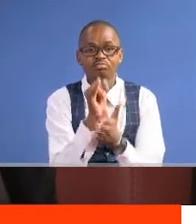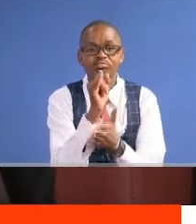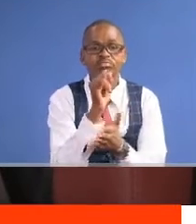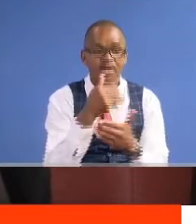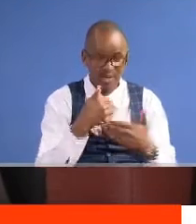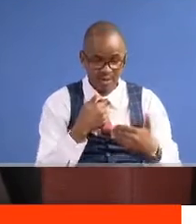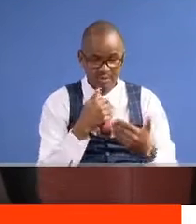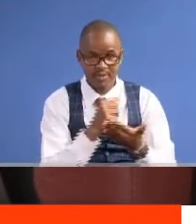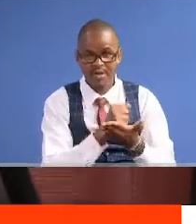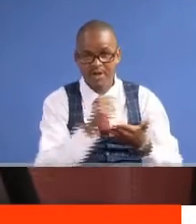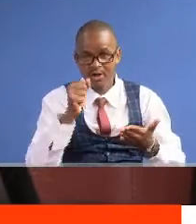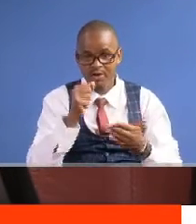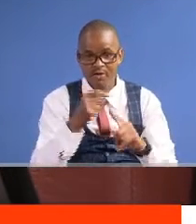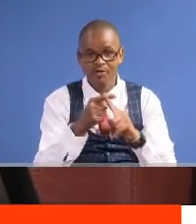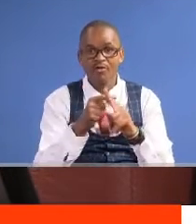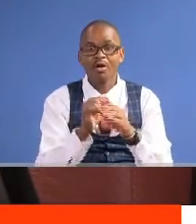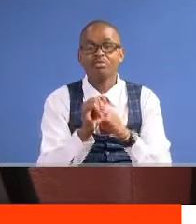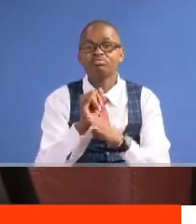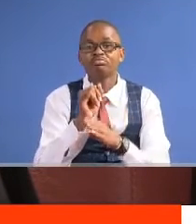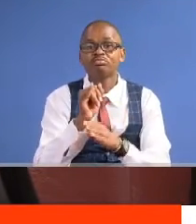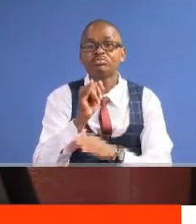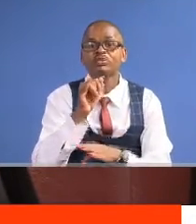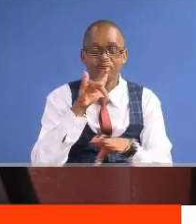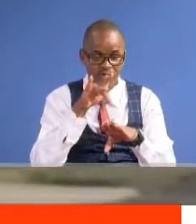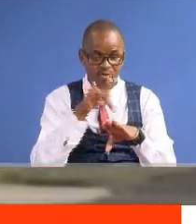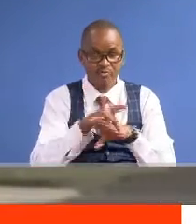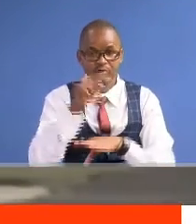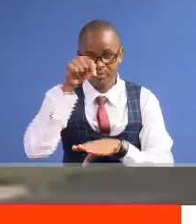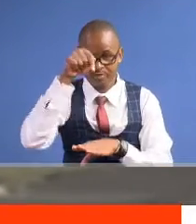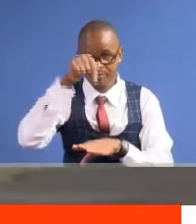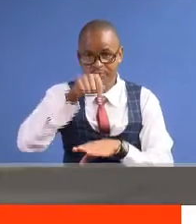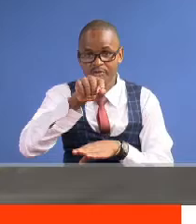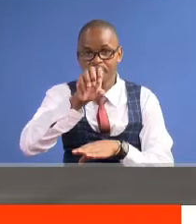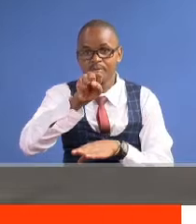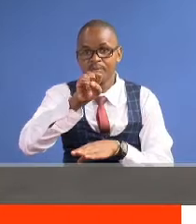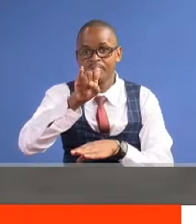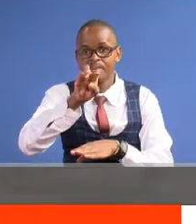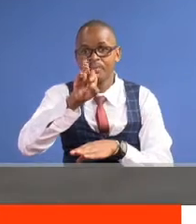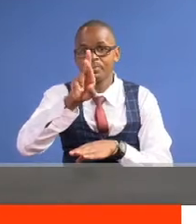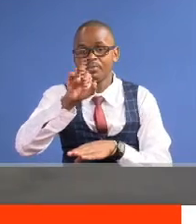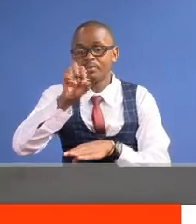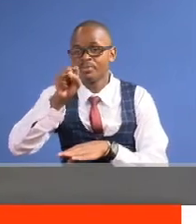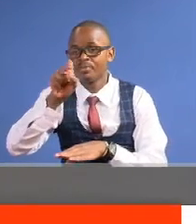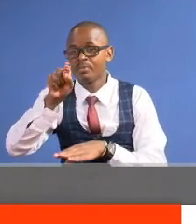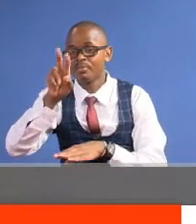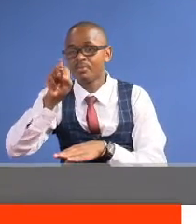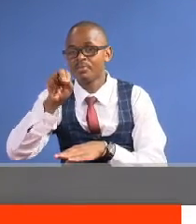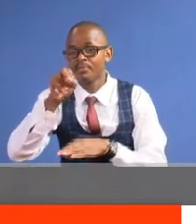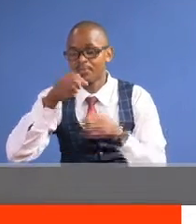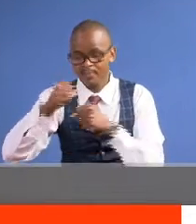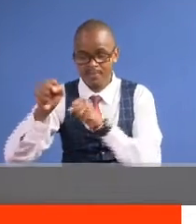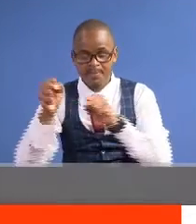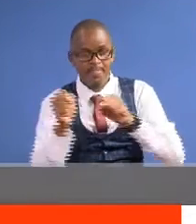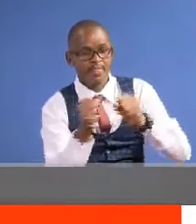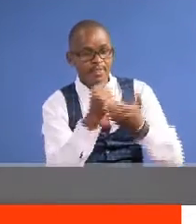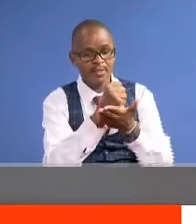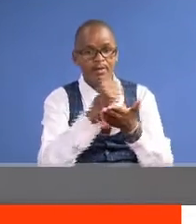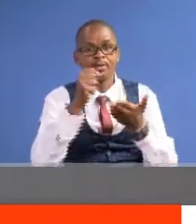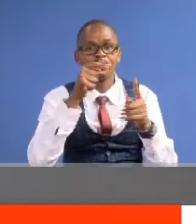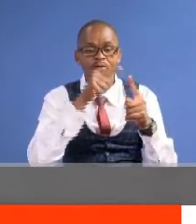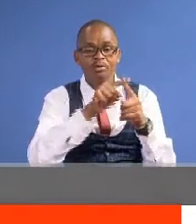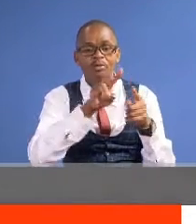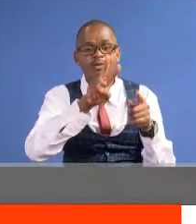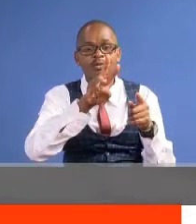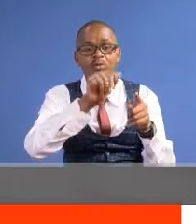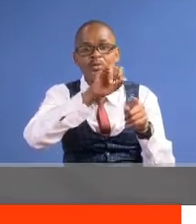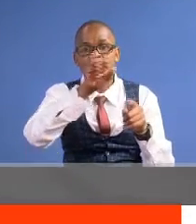has been suspended from flying with effect from today. Silverstone Air has not been flying to Homa Bay and also suspended flights to